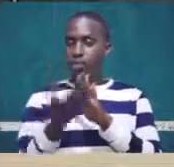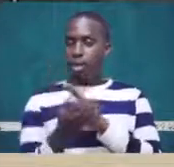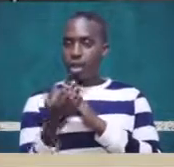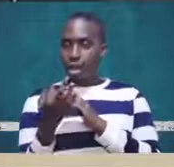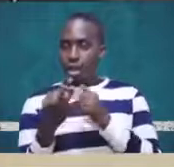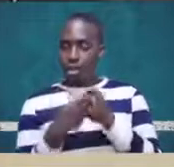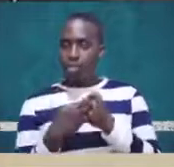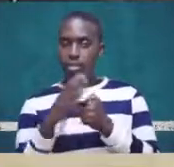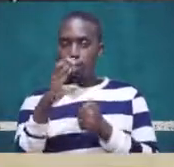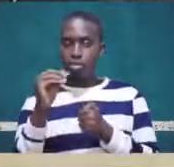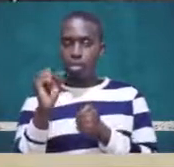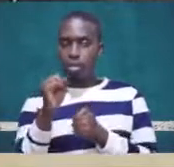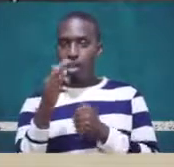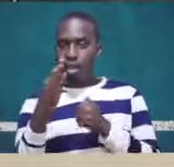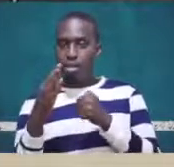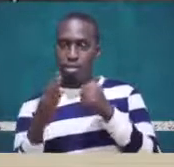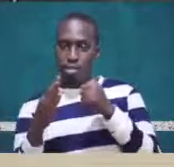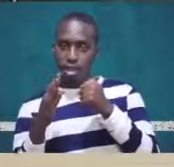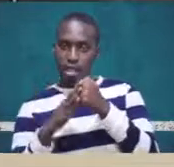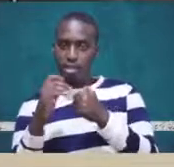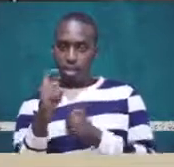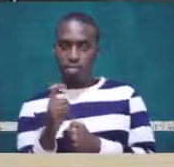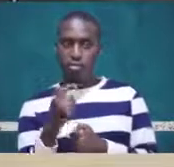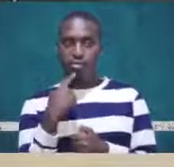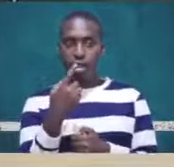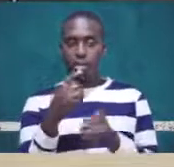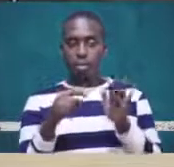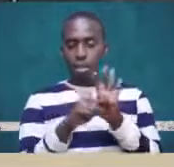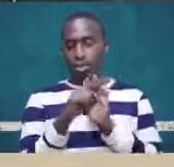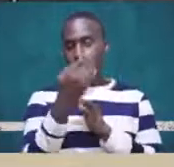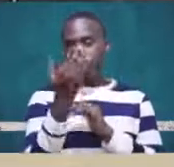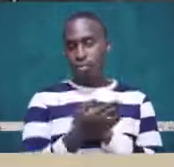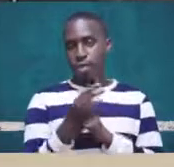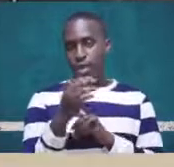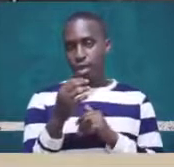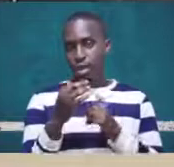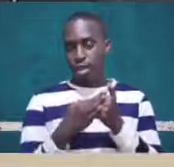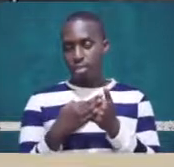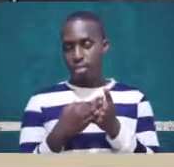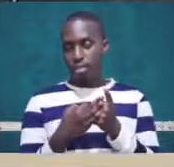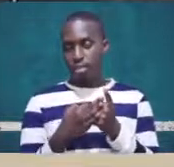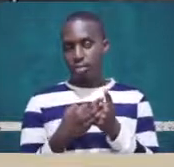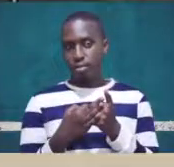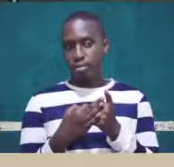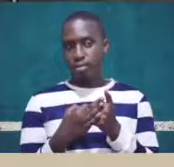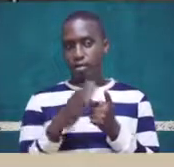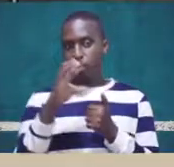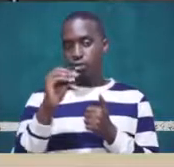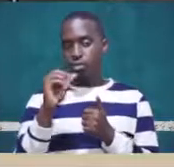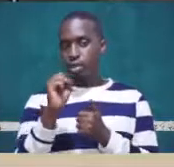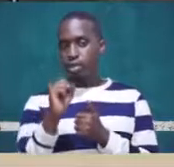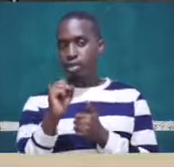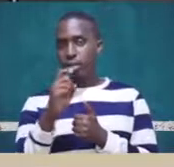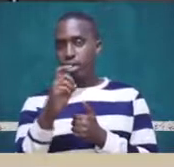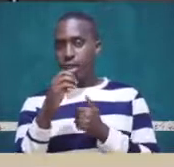of 8x. So it means that I have a minus 1 over 8 cosine of 8x minus,